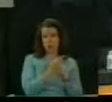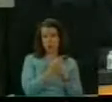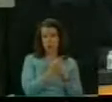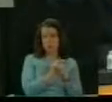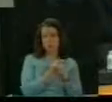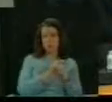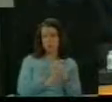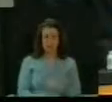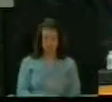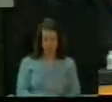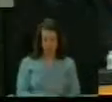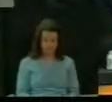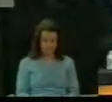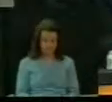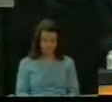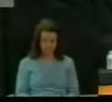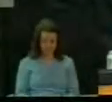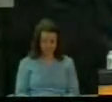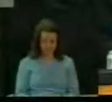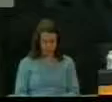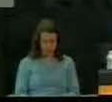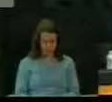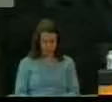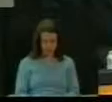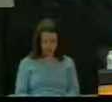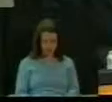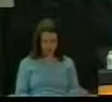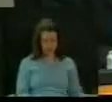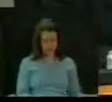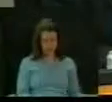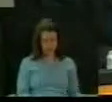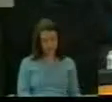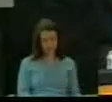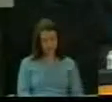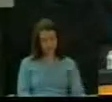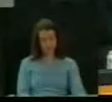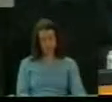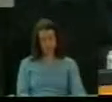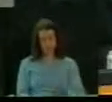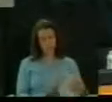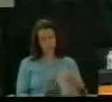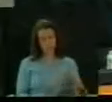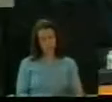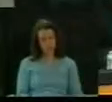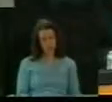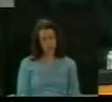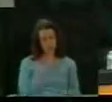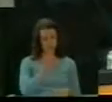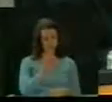no. No. Any other no's besides Commissioner Mark Harmon? Motion passes.